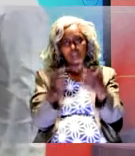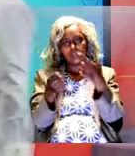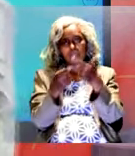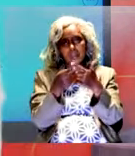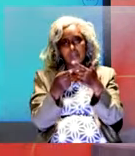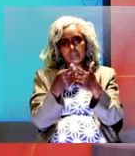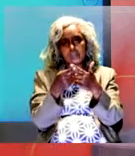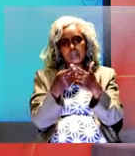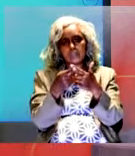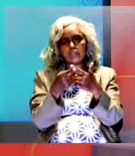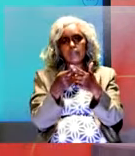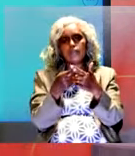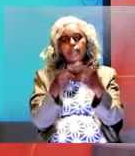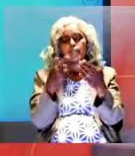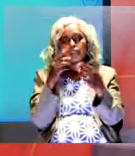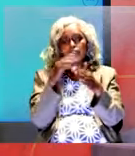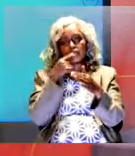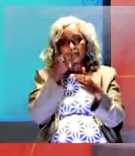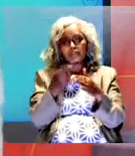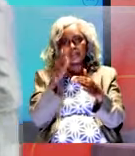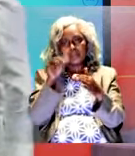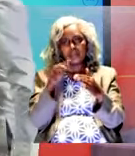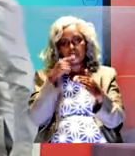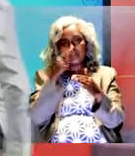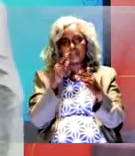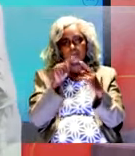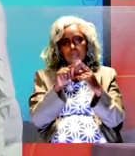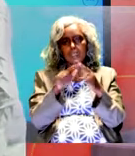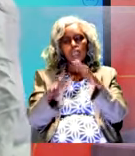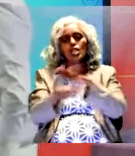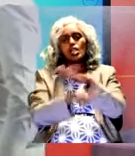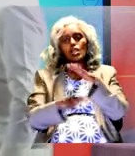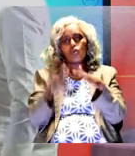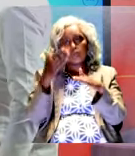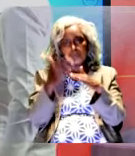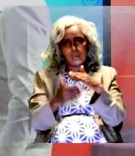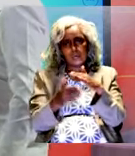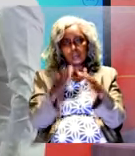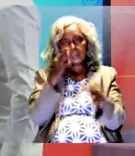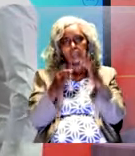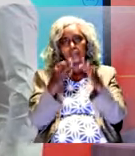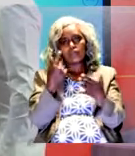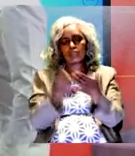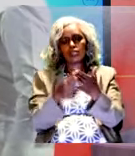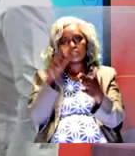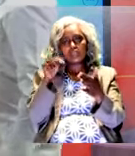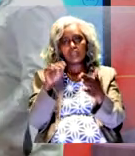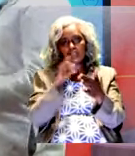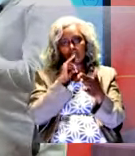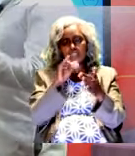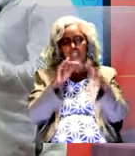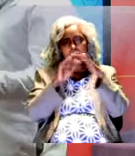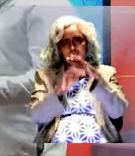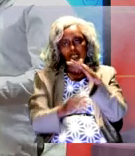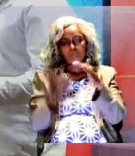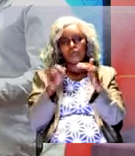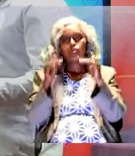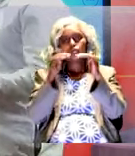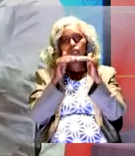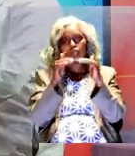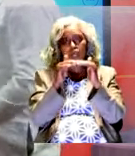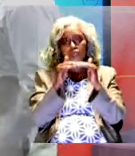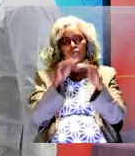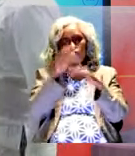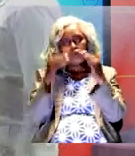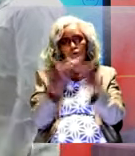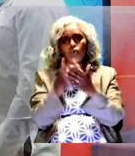Second, m is said to be a lower bound if this m is less or equal to